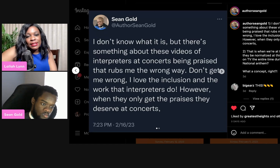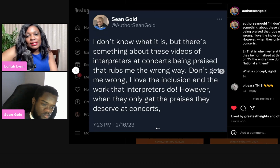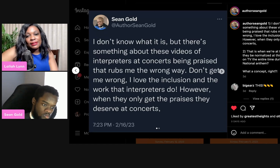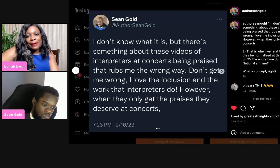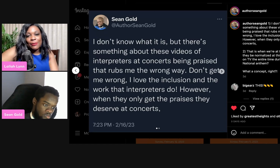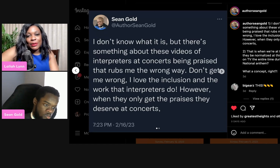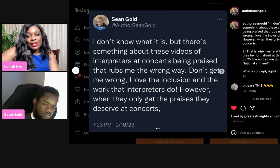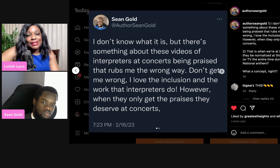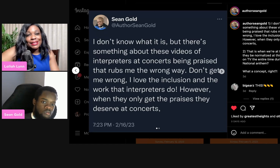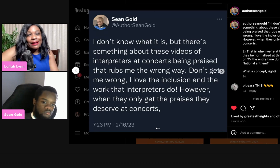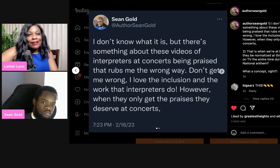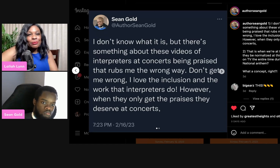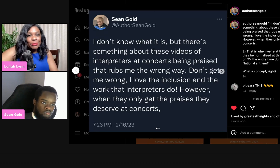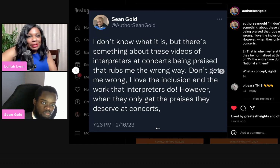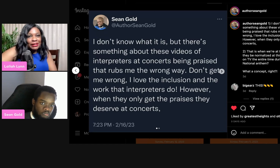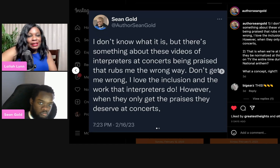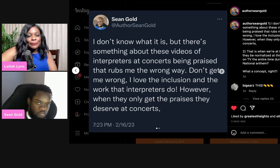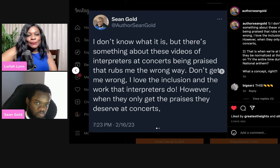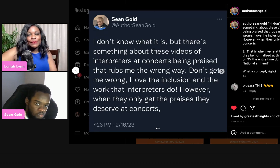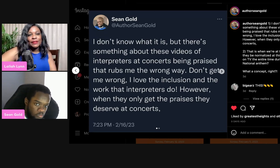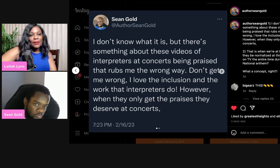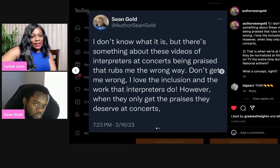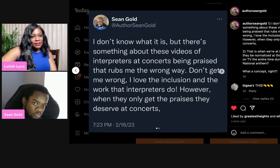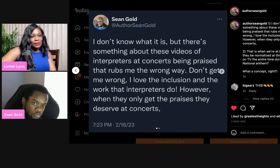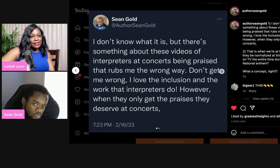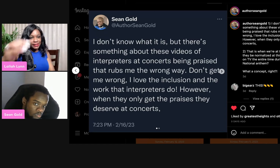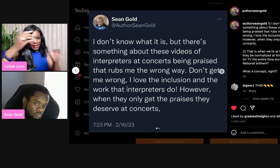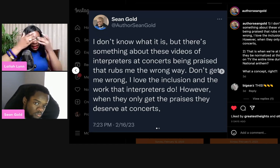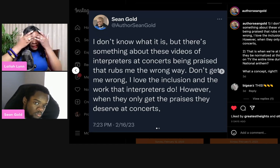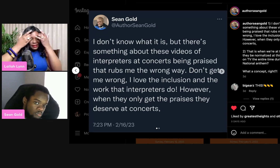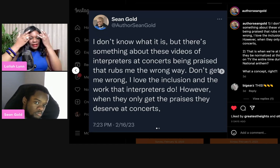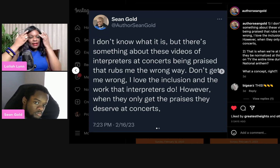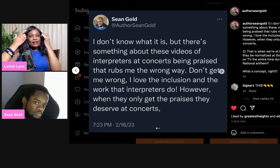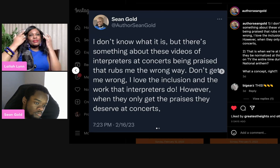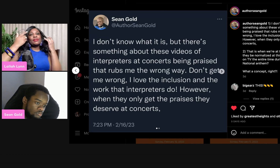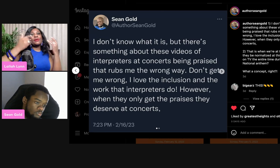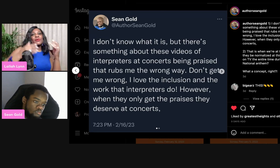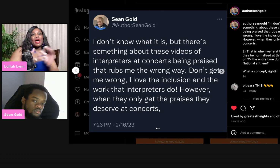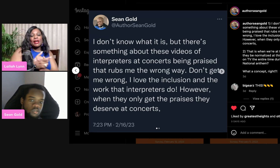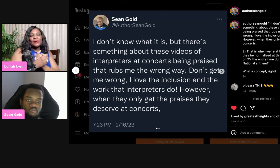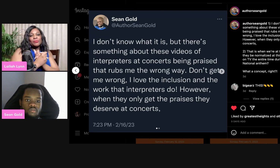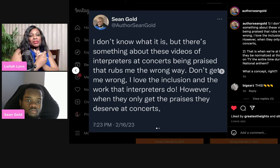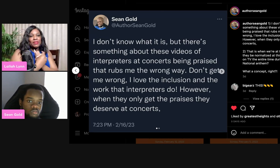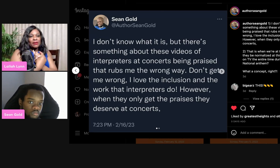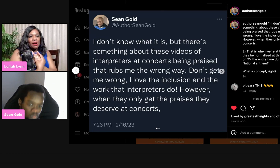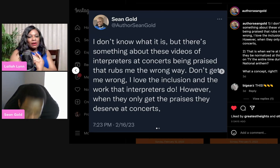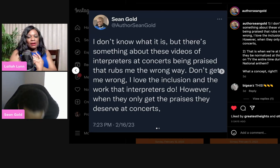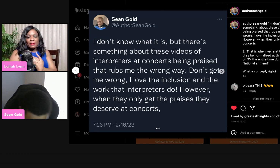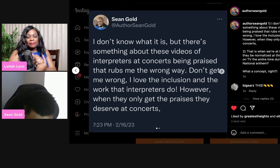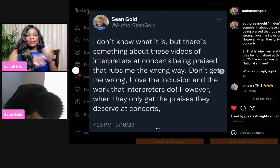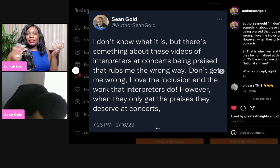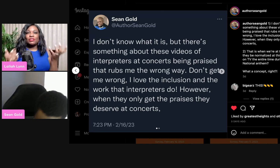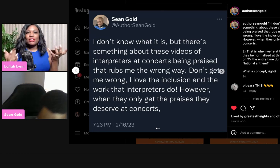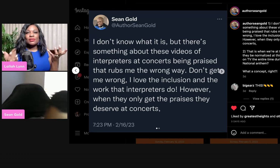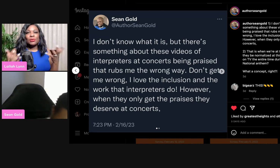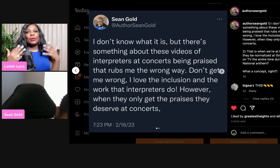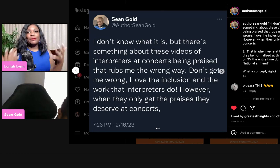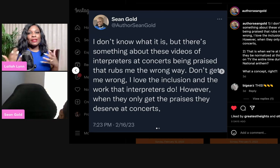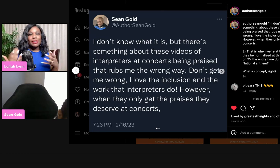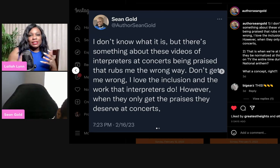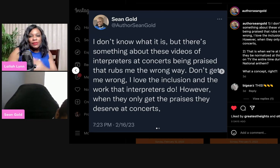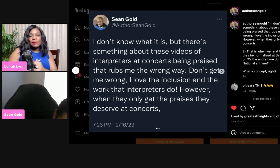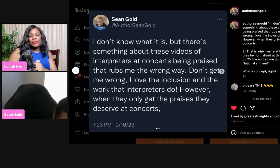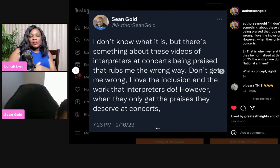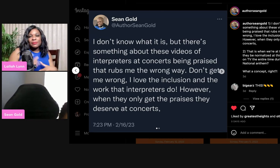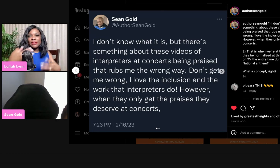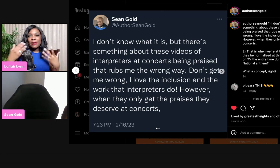accessibility is a waste of money. Well, that's really sad. So I hope if there are petitions or whatever